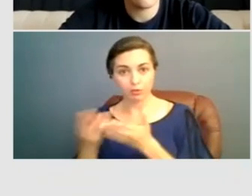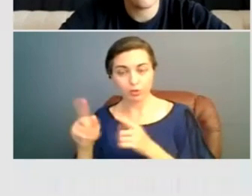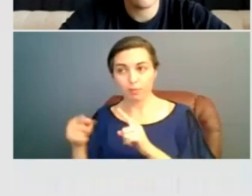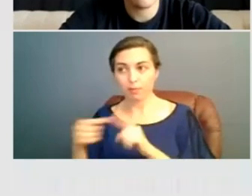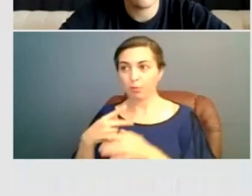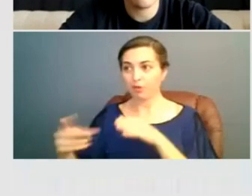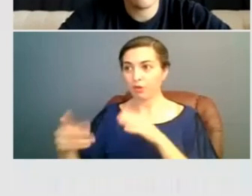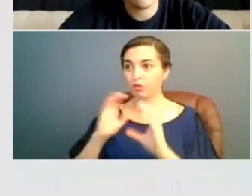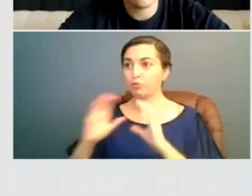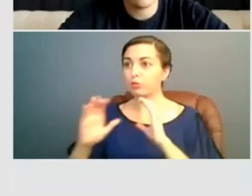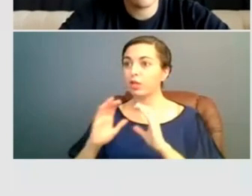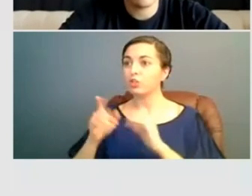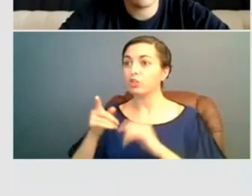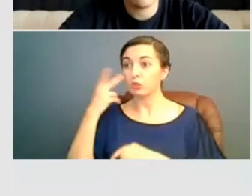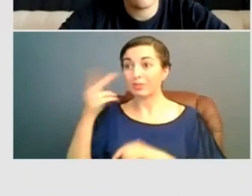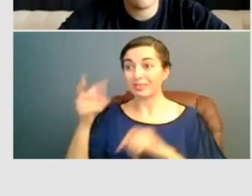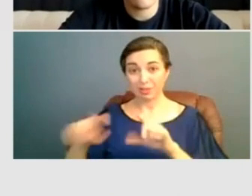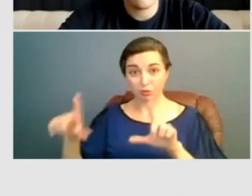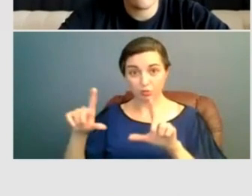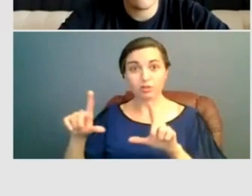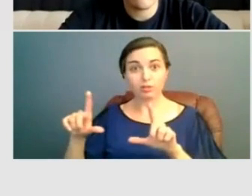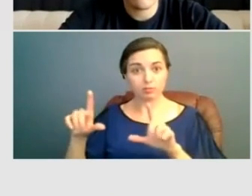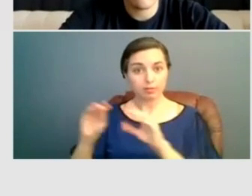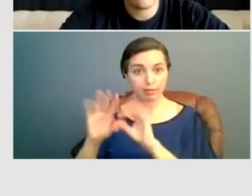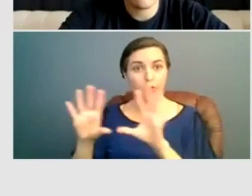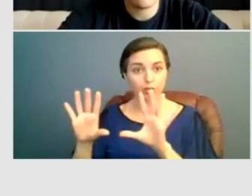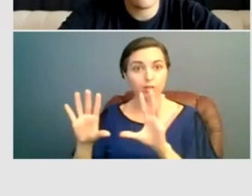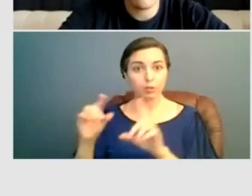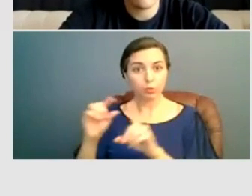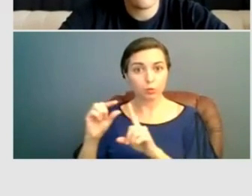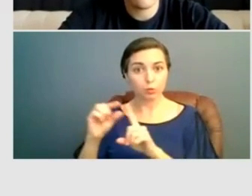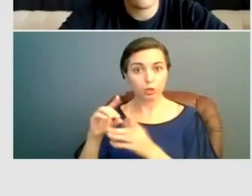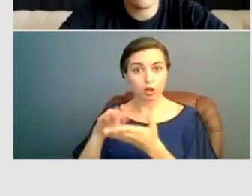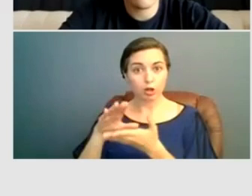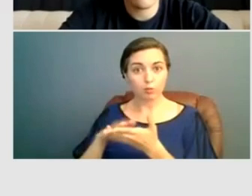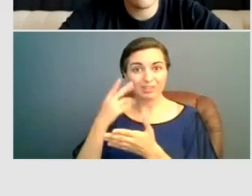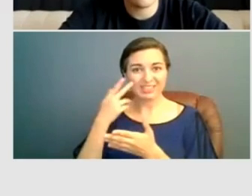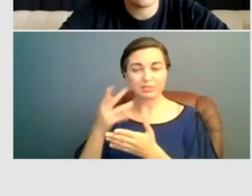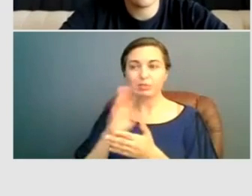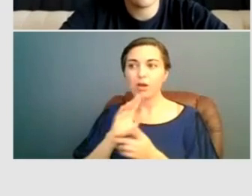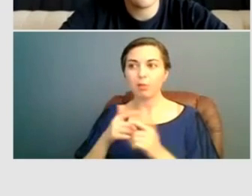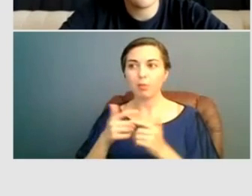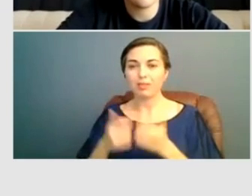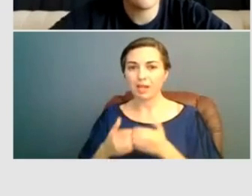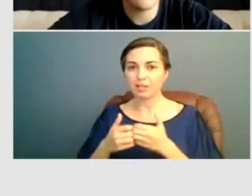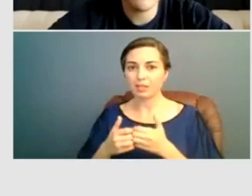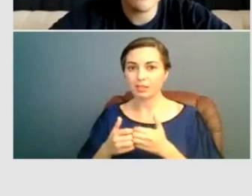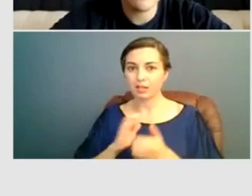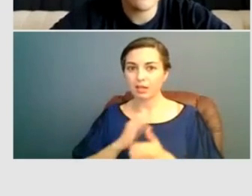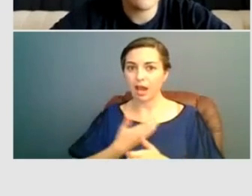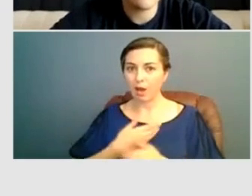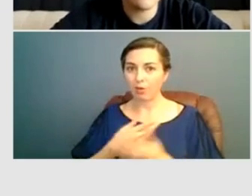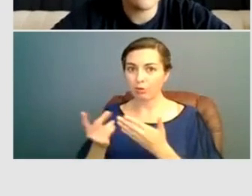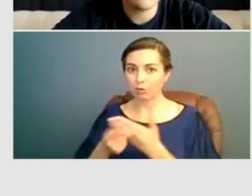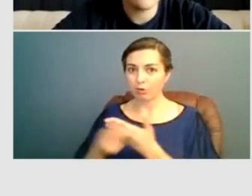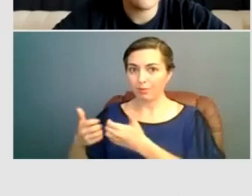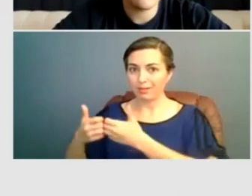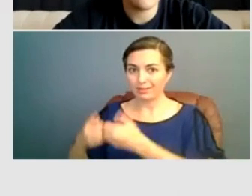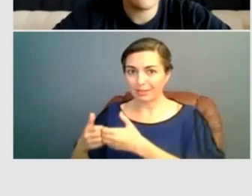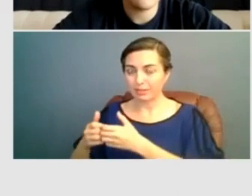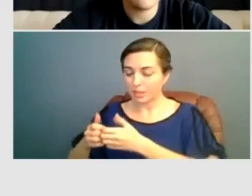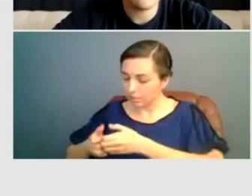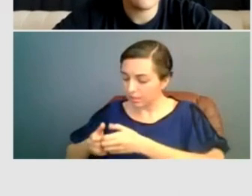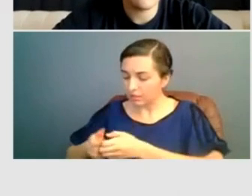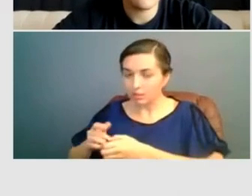Can everybody see this screen okay, this Word document? Okay, we talk a lot about texting in our program. Now, they're recommending you use LinkedIn